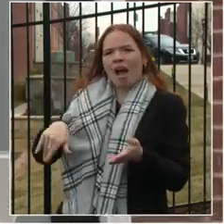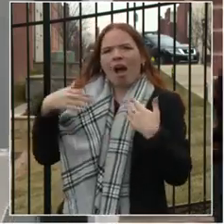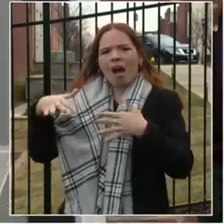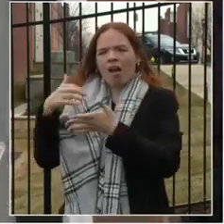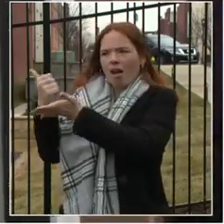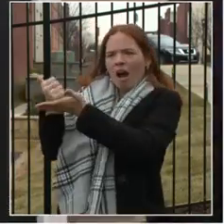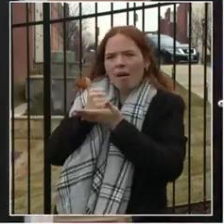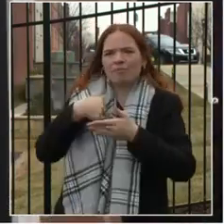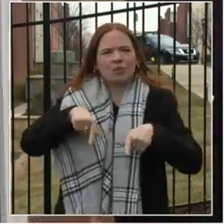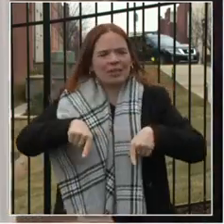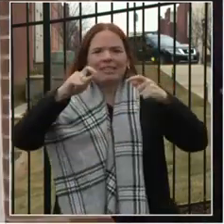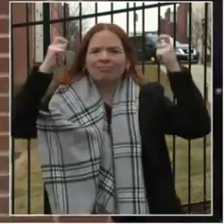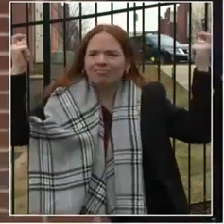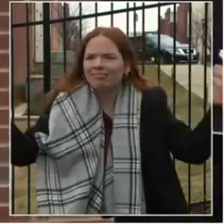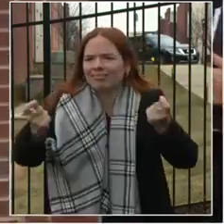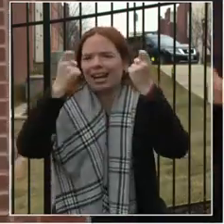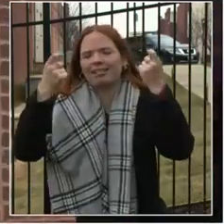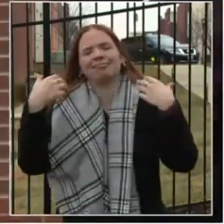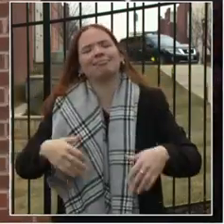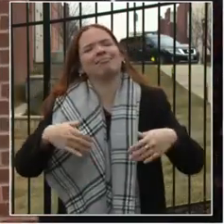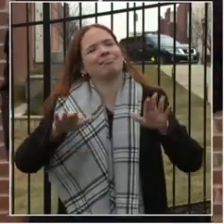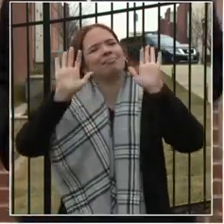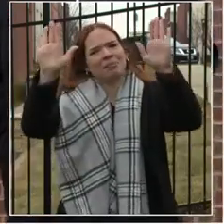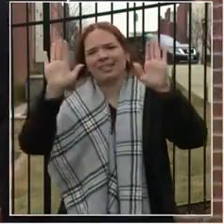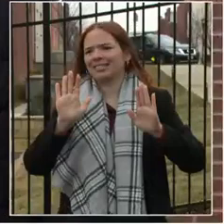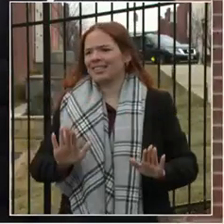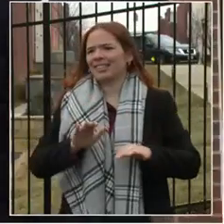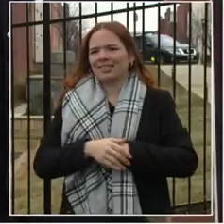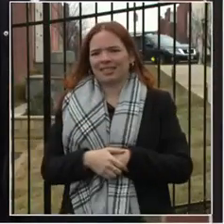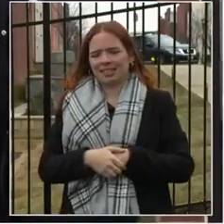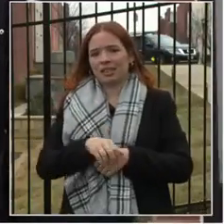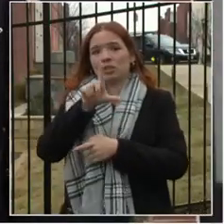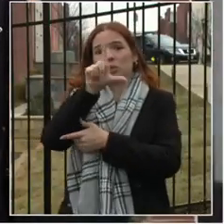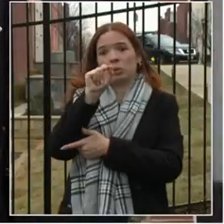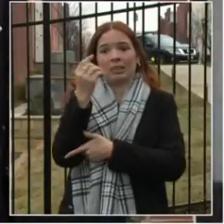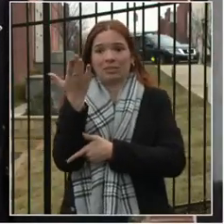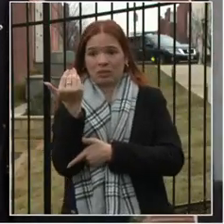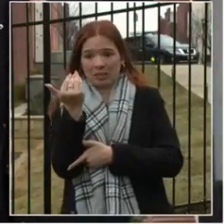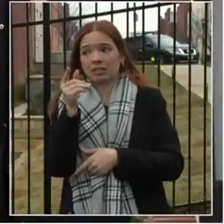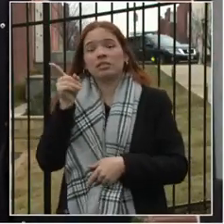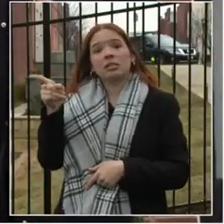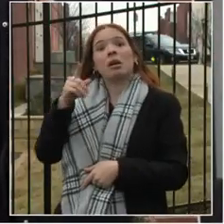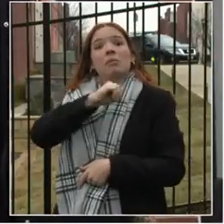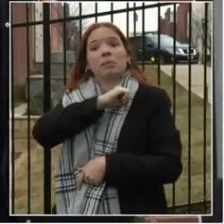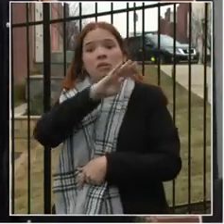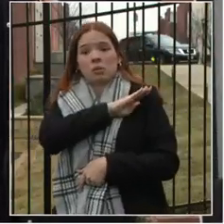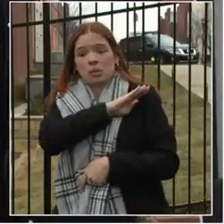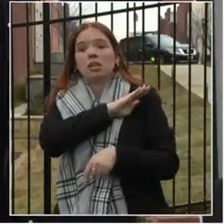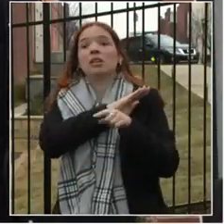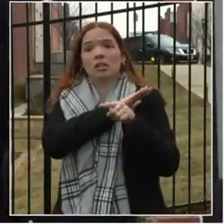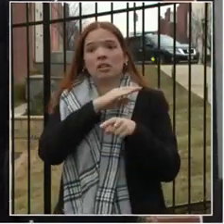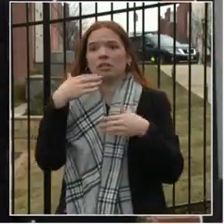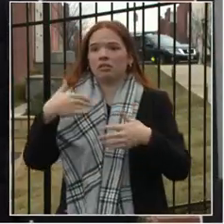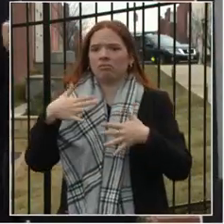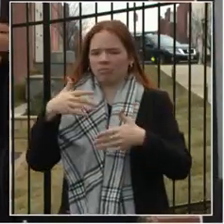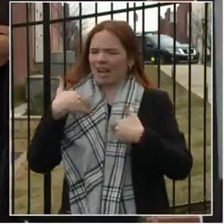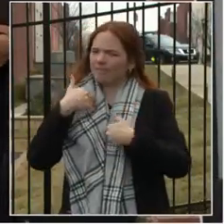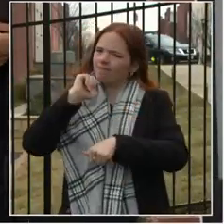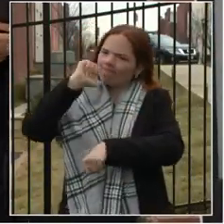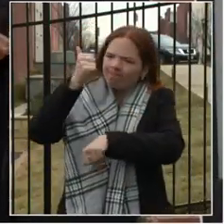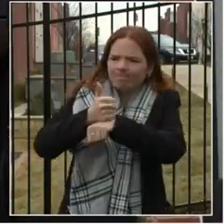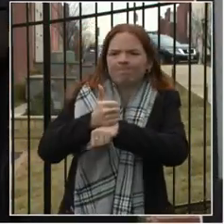occasion. Since 2015, Mayor Bauer has boldly reset DC's global and